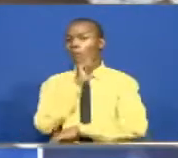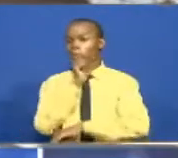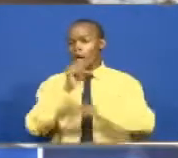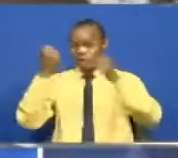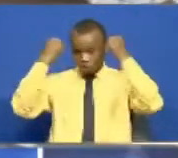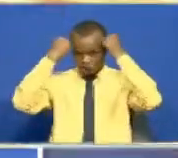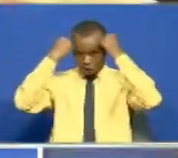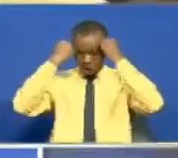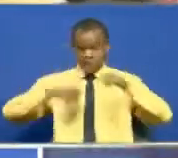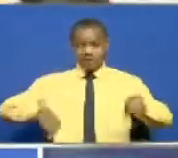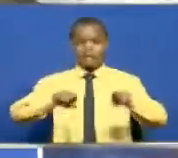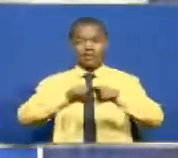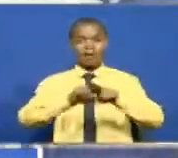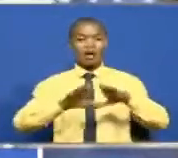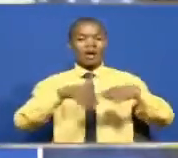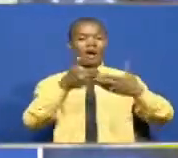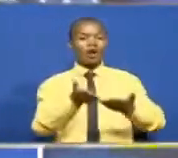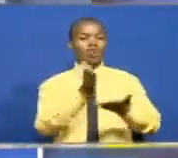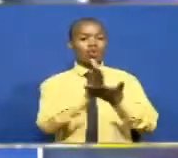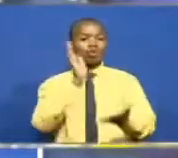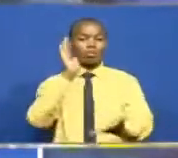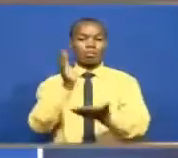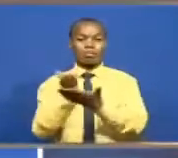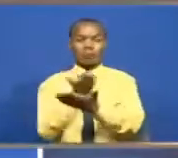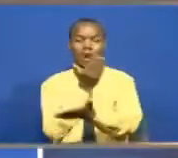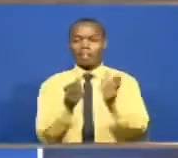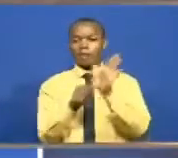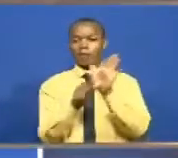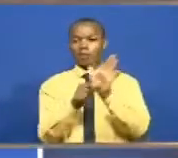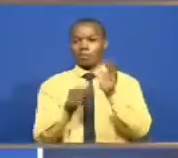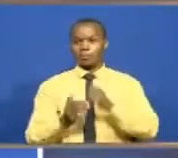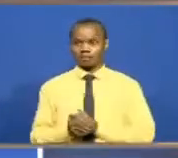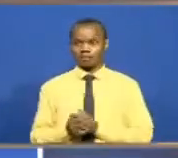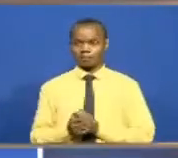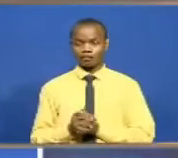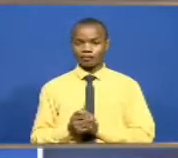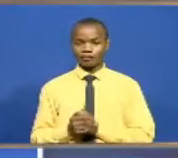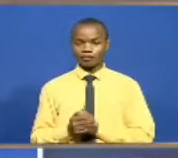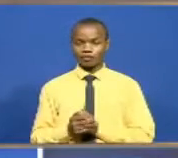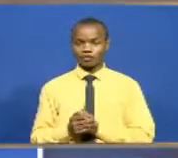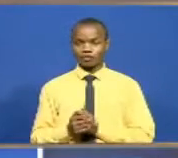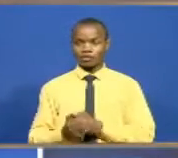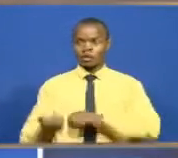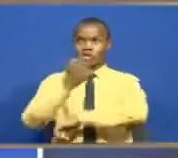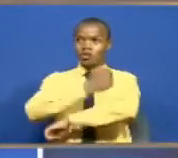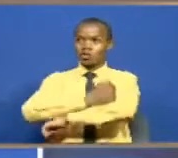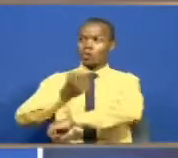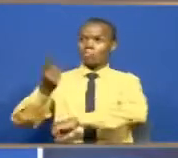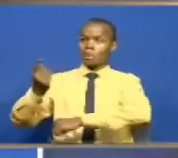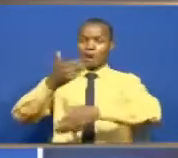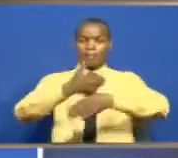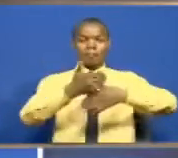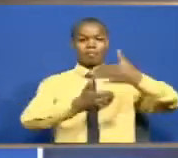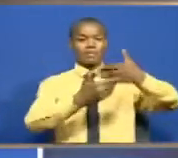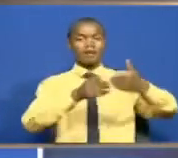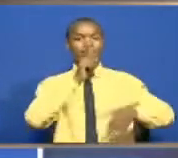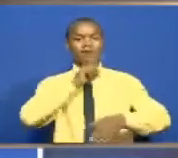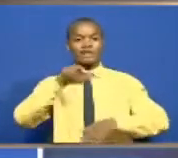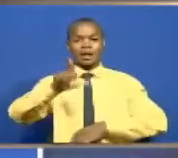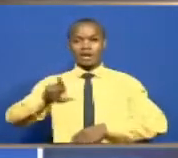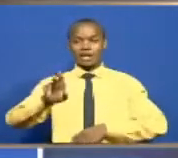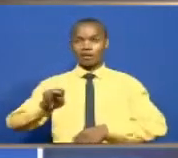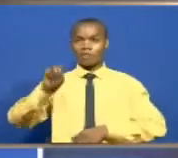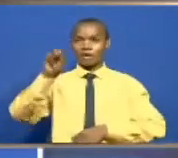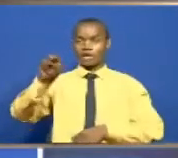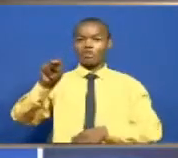school-going children and how to eradicate the vice. In the meantime, a school has been set up in Laikipia North along the